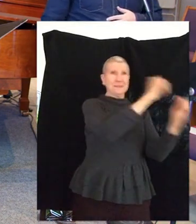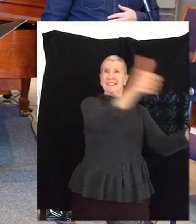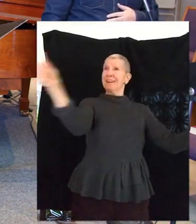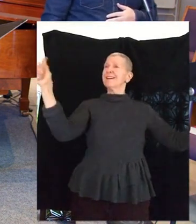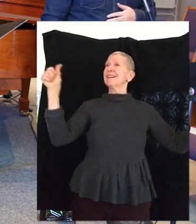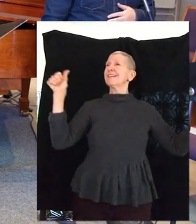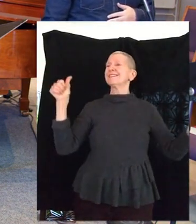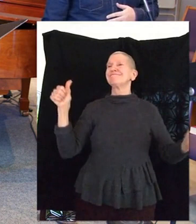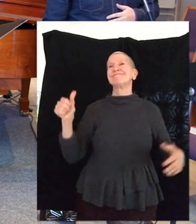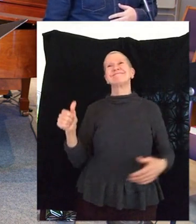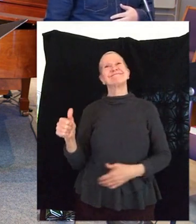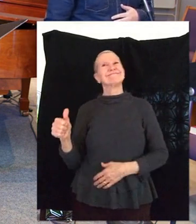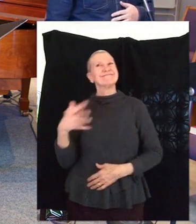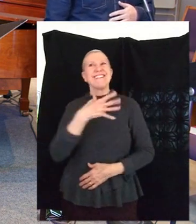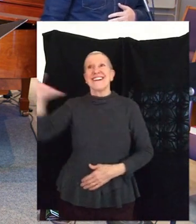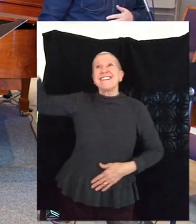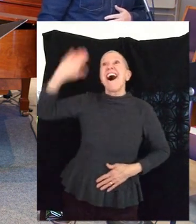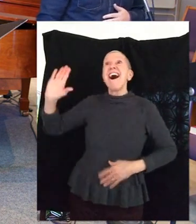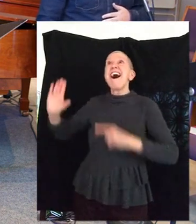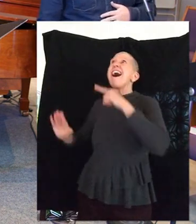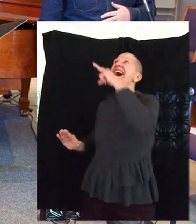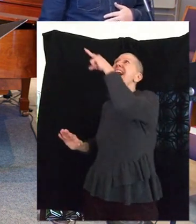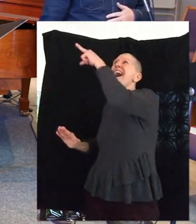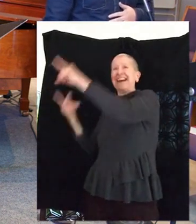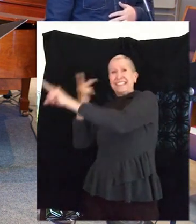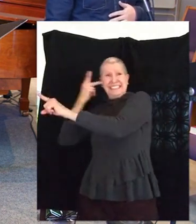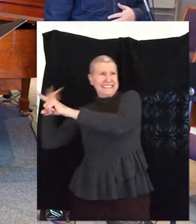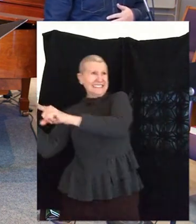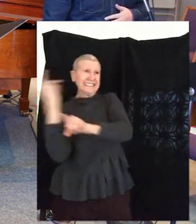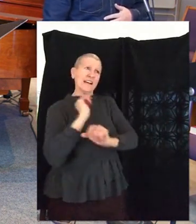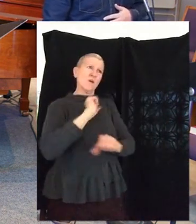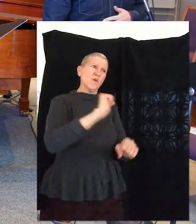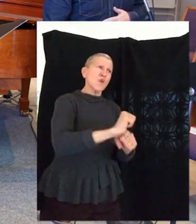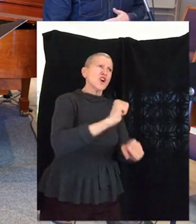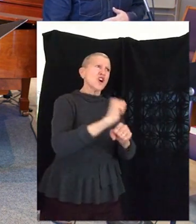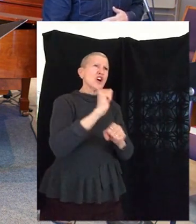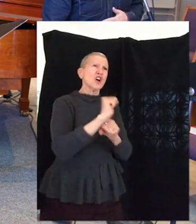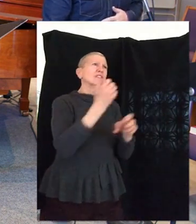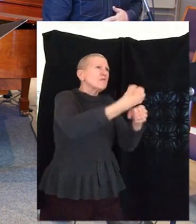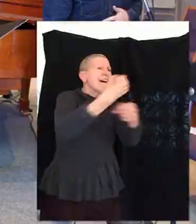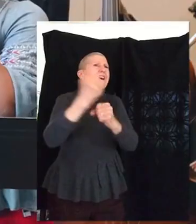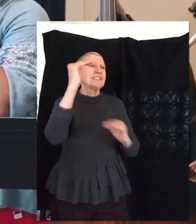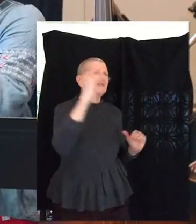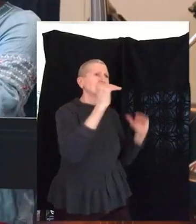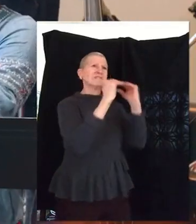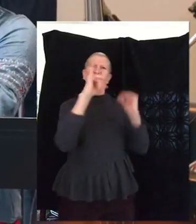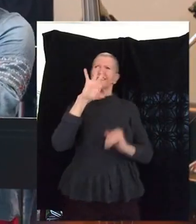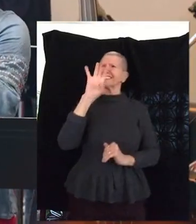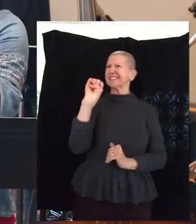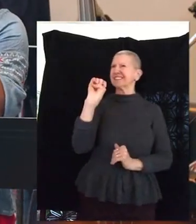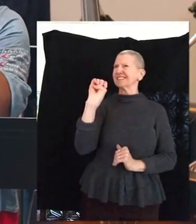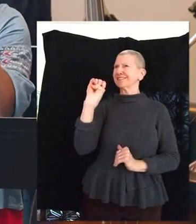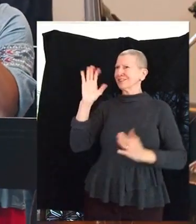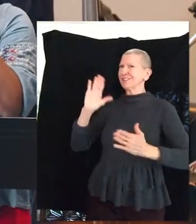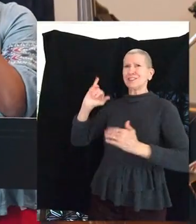And God will delight when we are creators of justice and